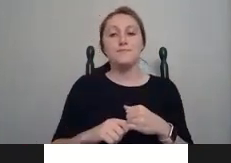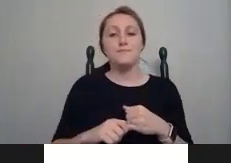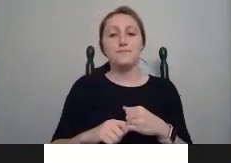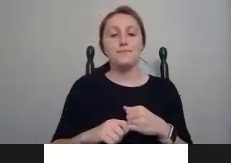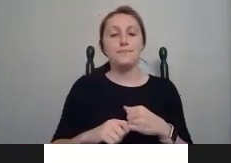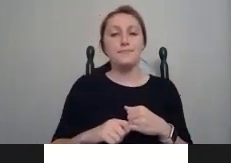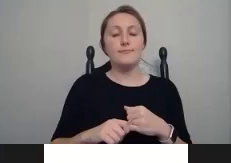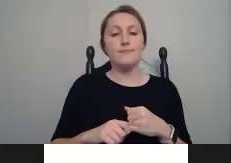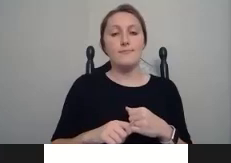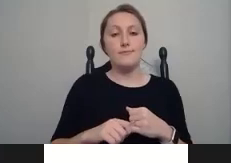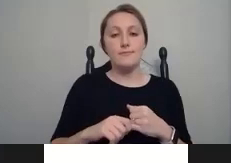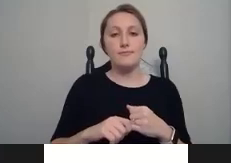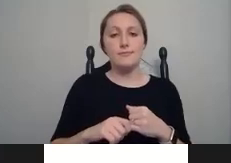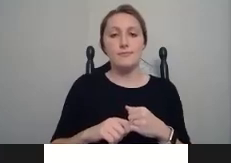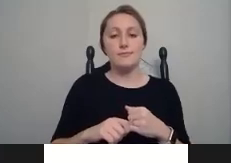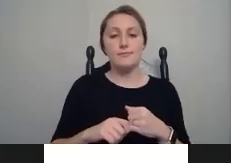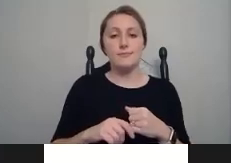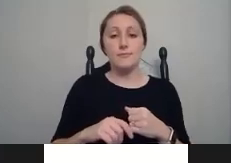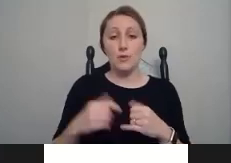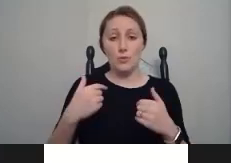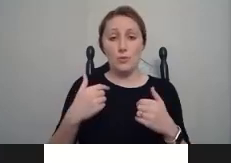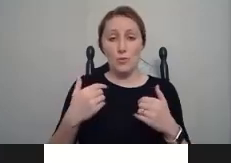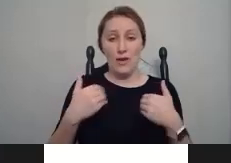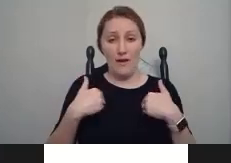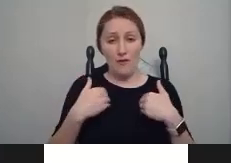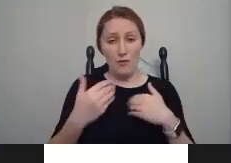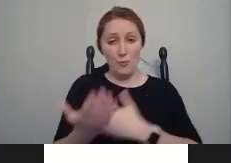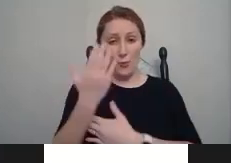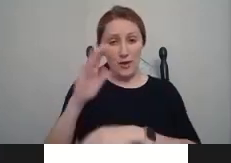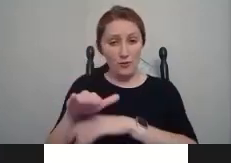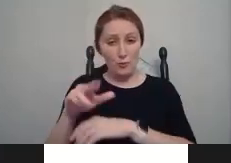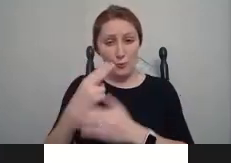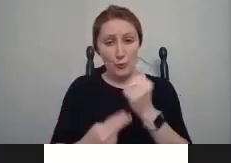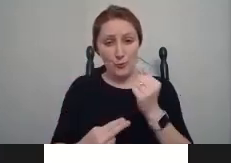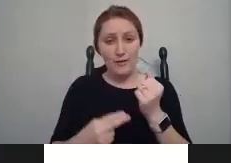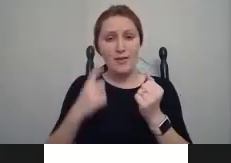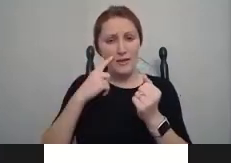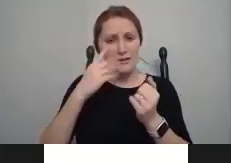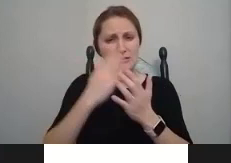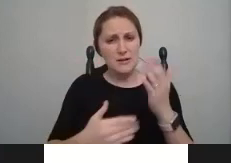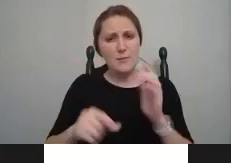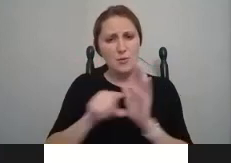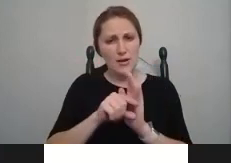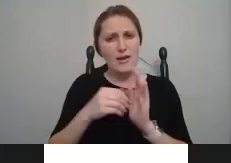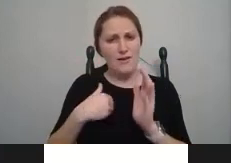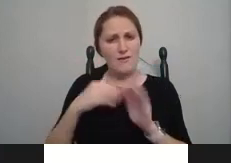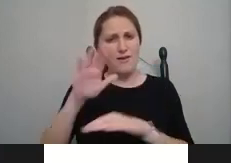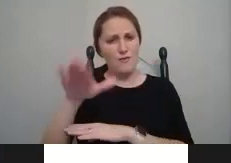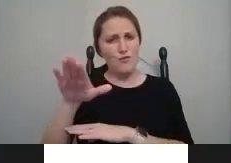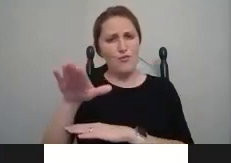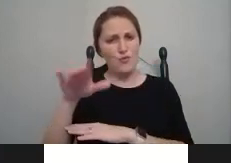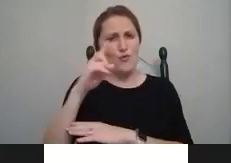But there will be morning. Did we have morning and afternoon? Did we go all the way to afternoon for some grade levels? I think so. For some